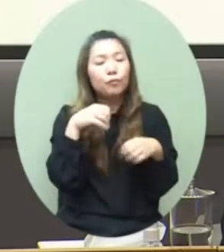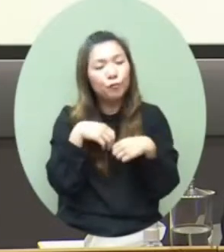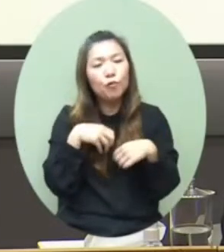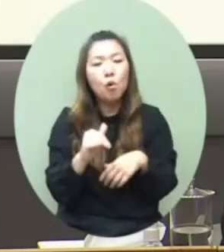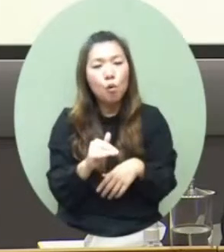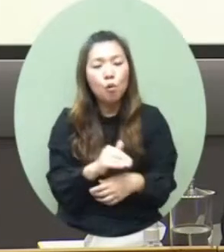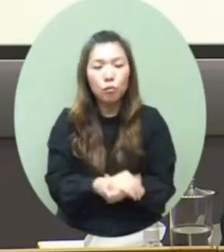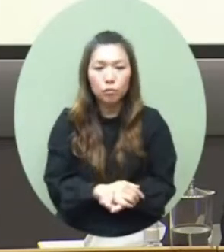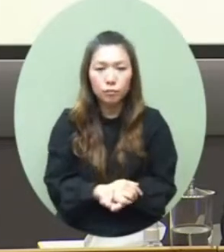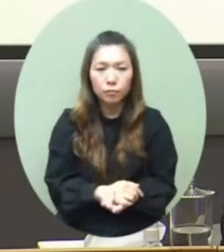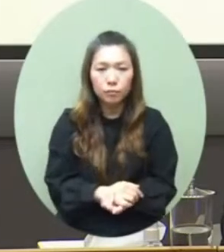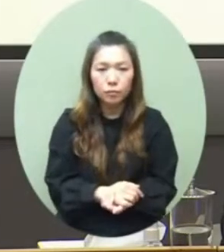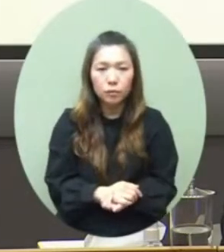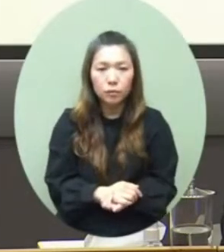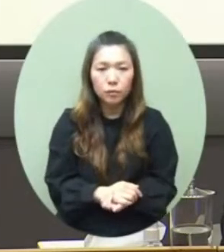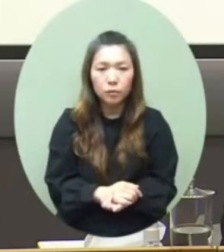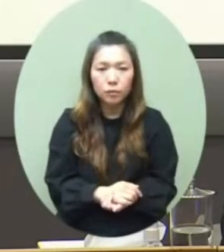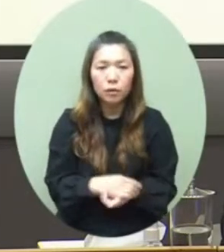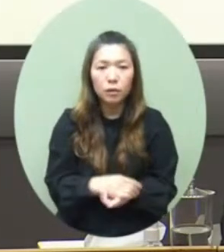we can see more people